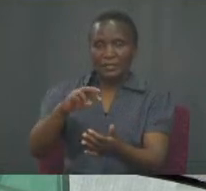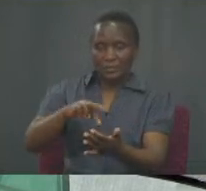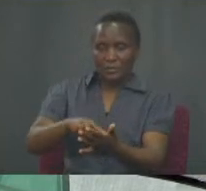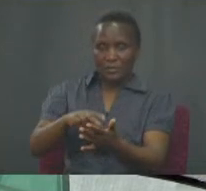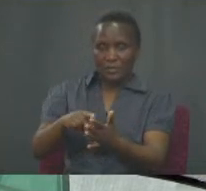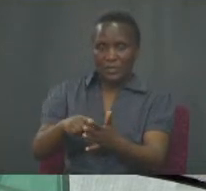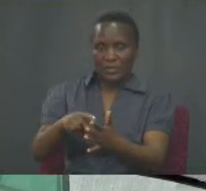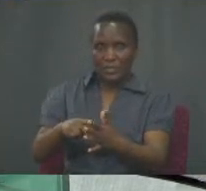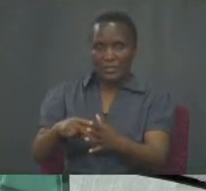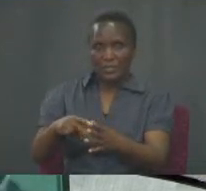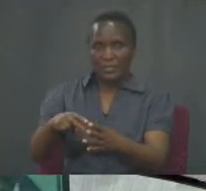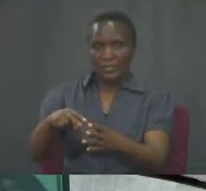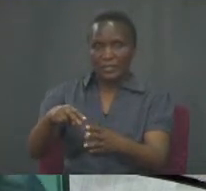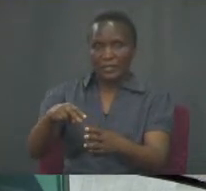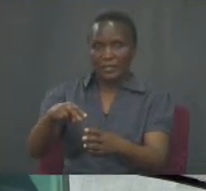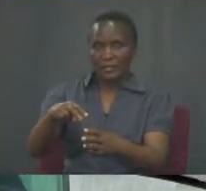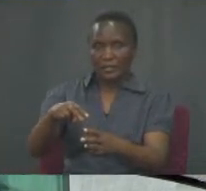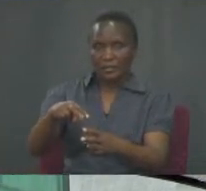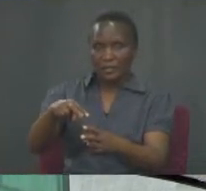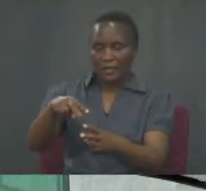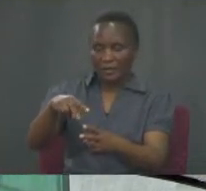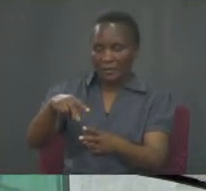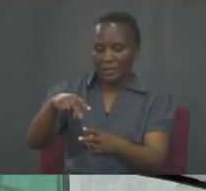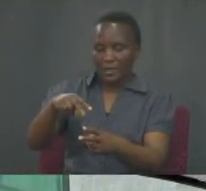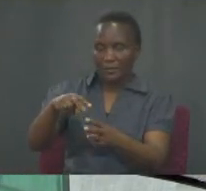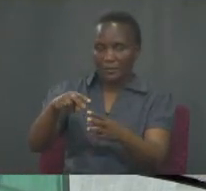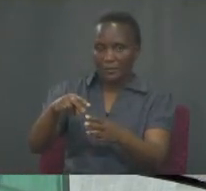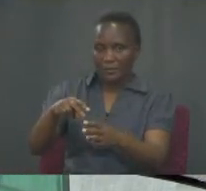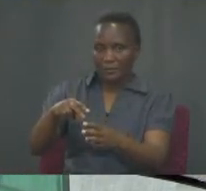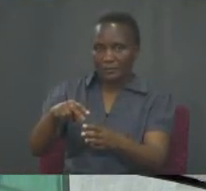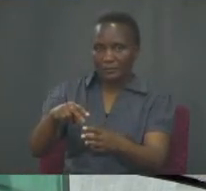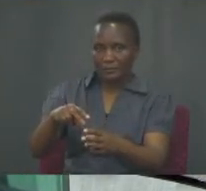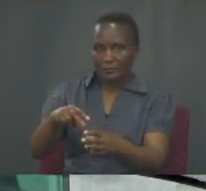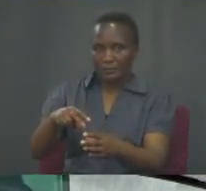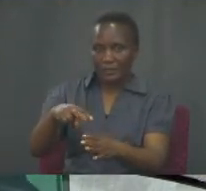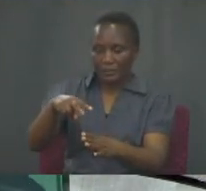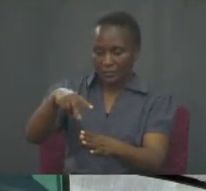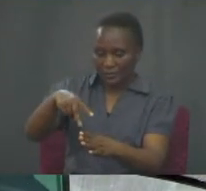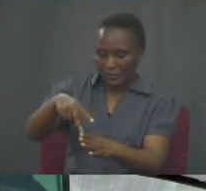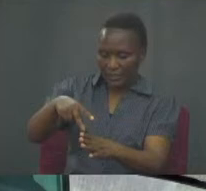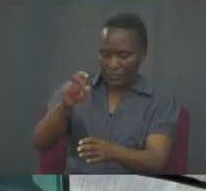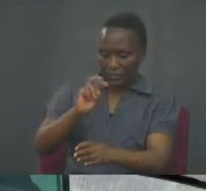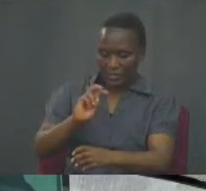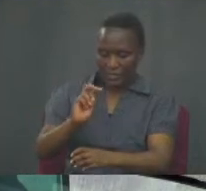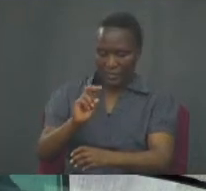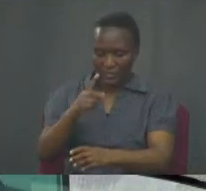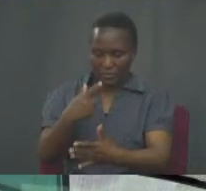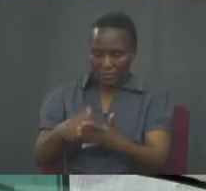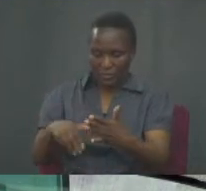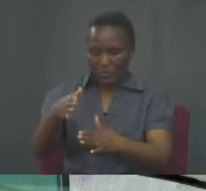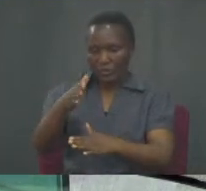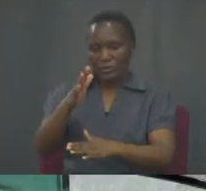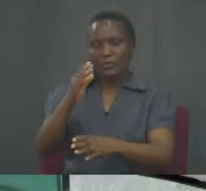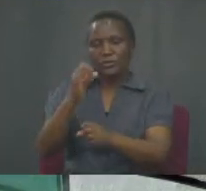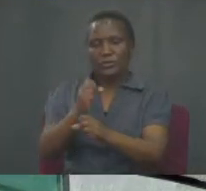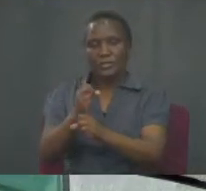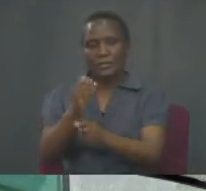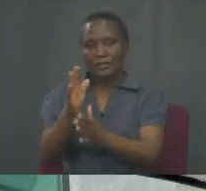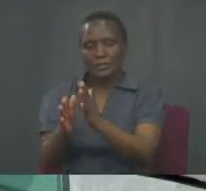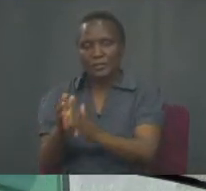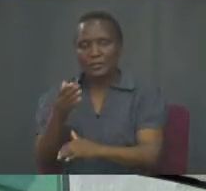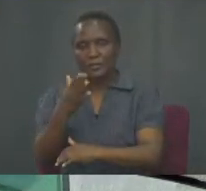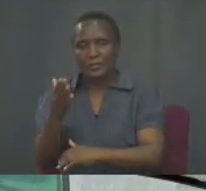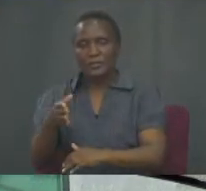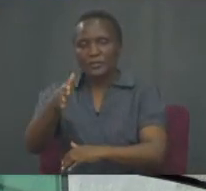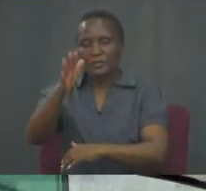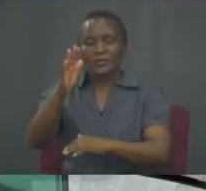things that God has prepared for you. One writer said, God in his goodness is constantly looking for opportunities to give good